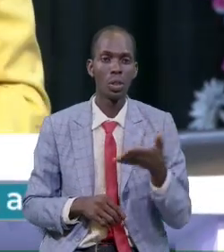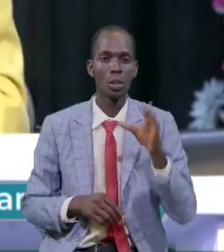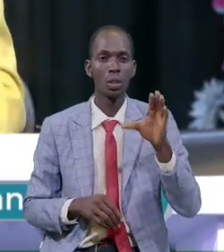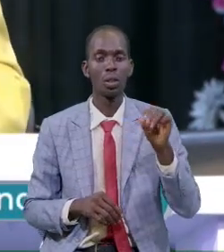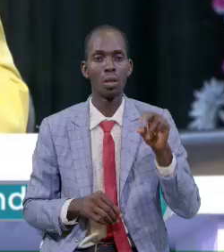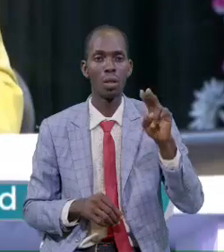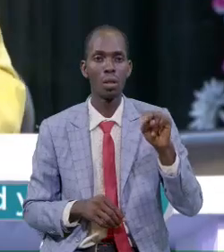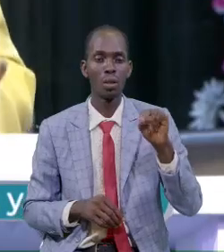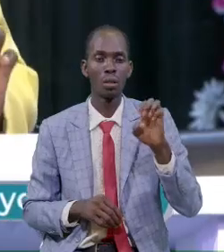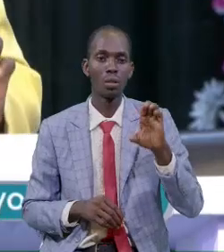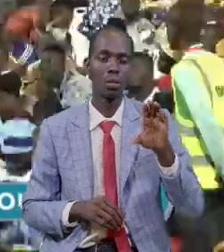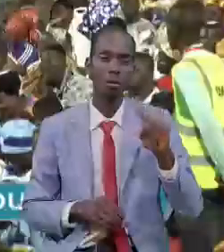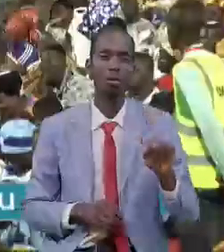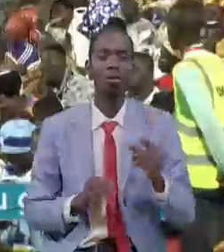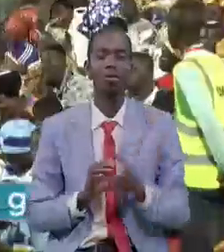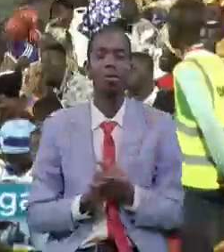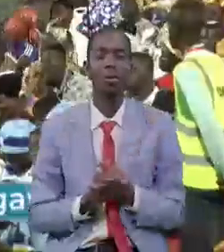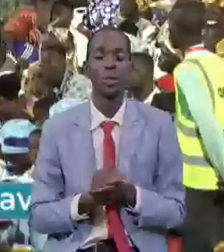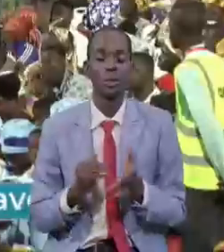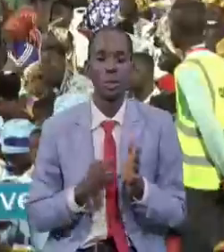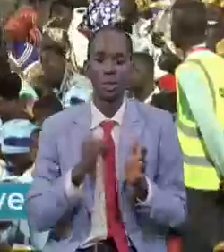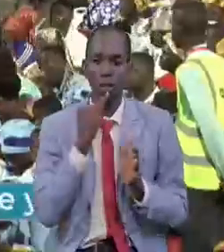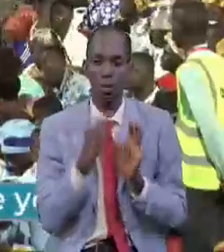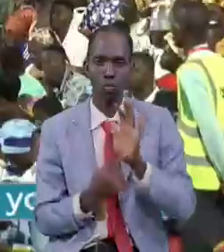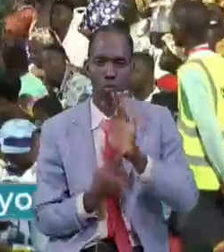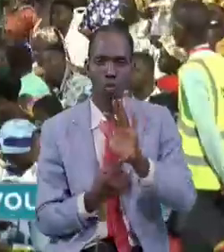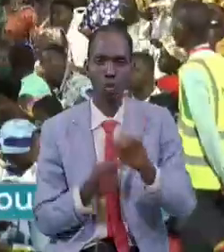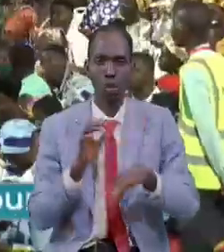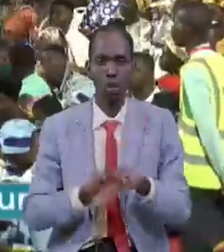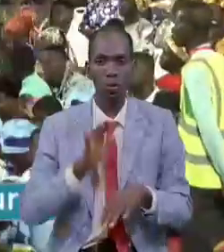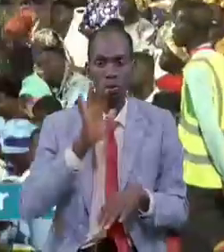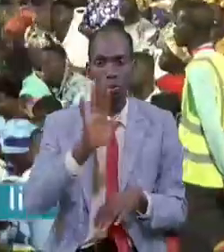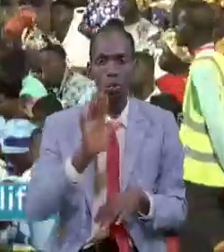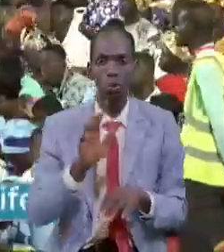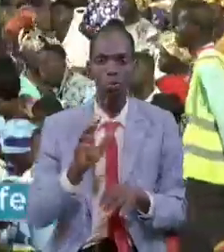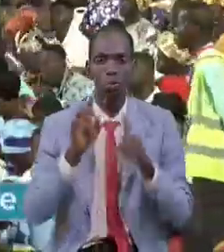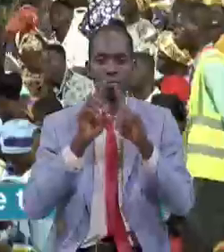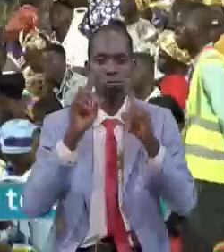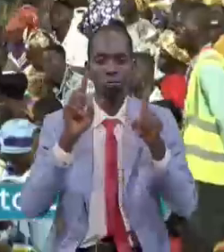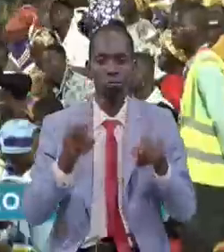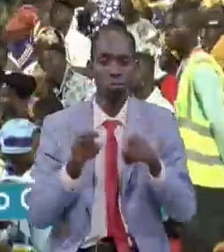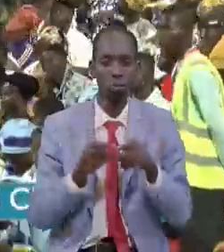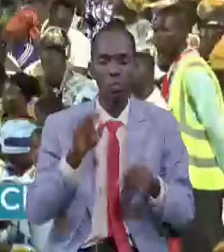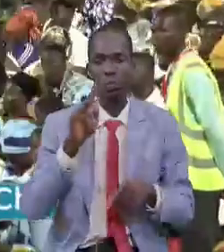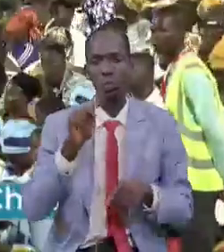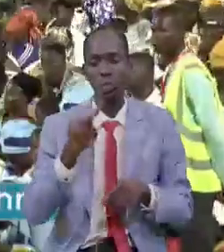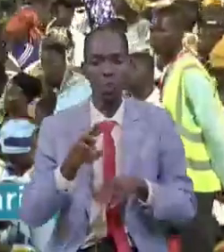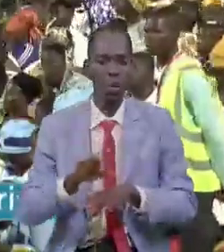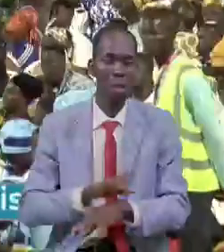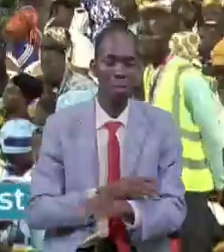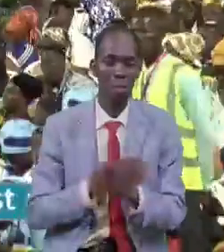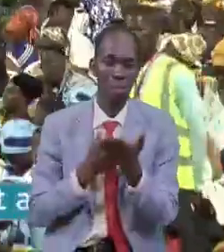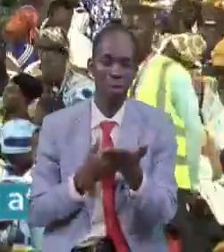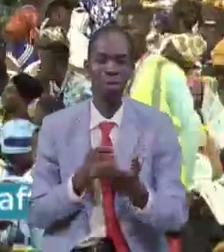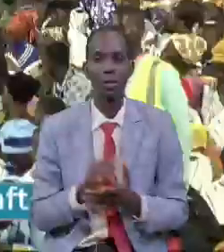Connect. Display on your screen. Please visit the link and fill